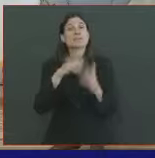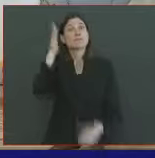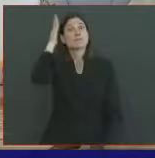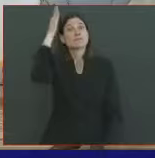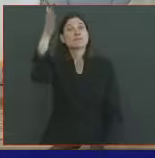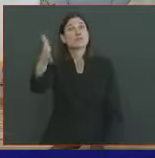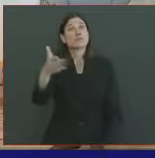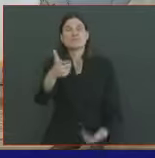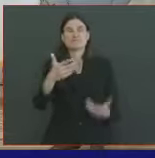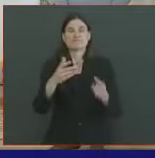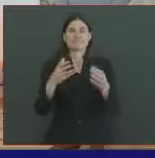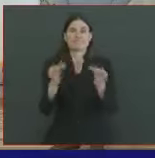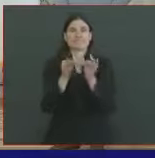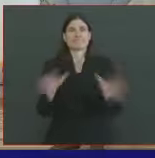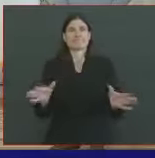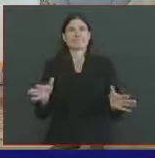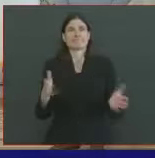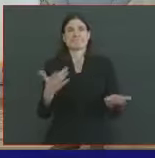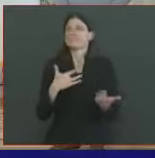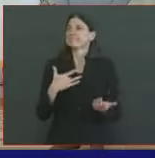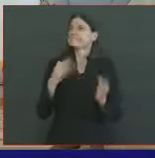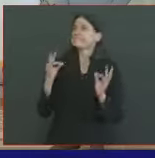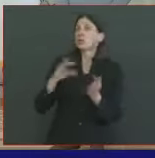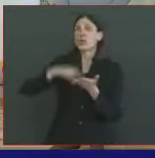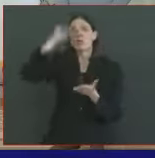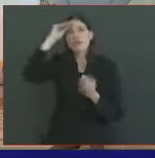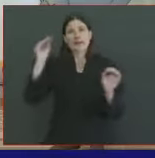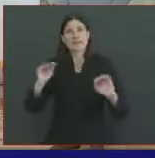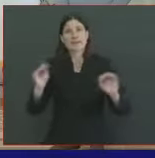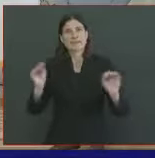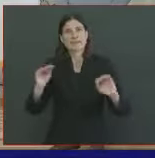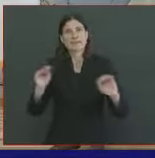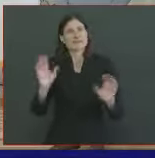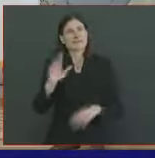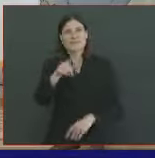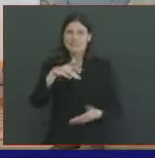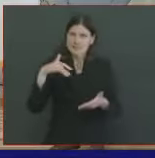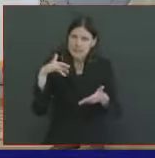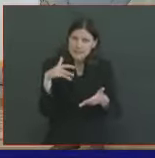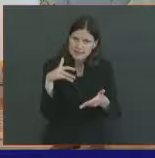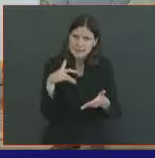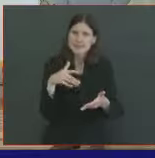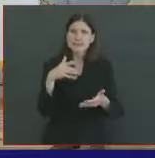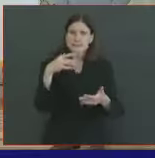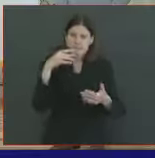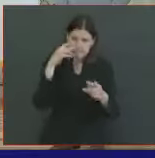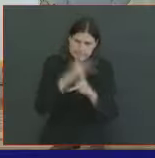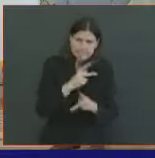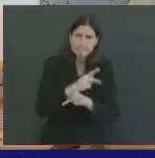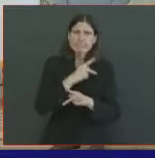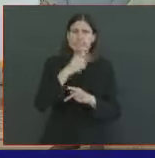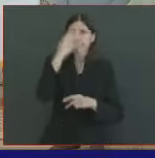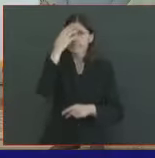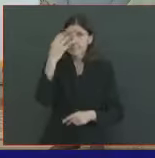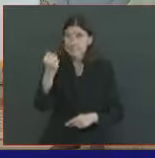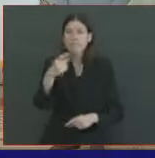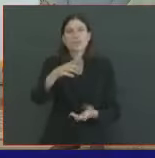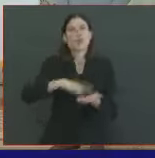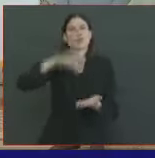would say to all the students out there and all the kids, I interact with a lot of kids, they want to know, what can we